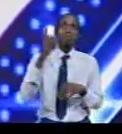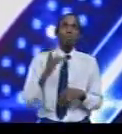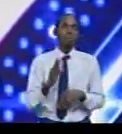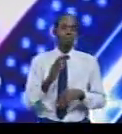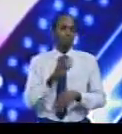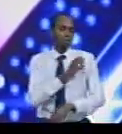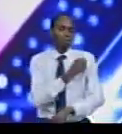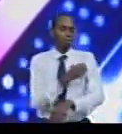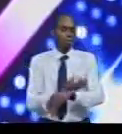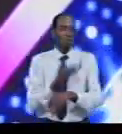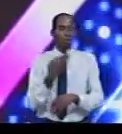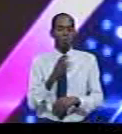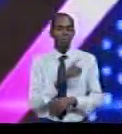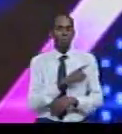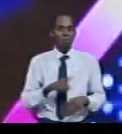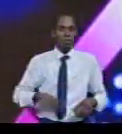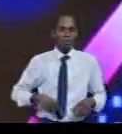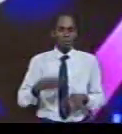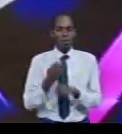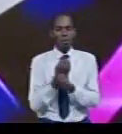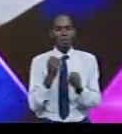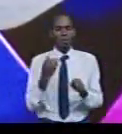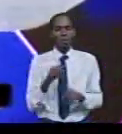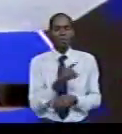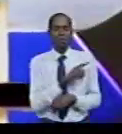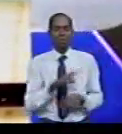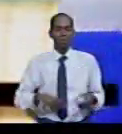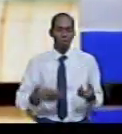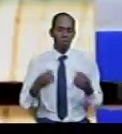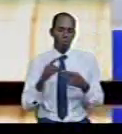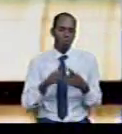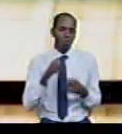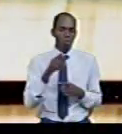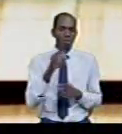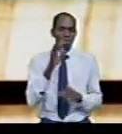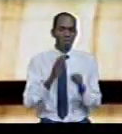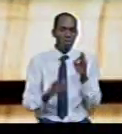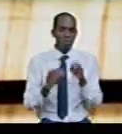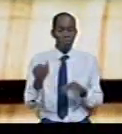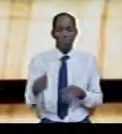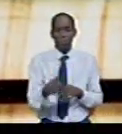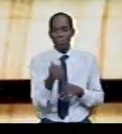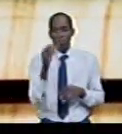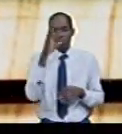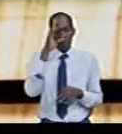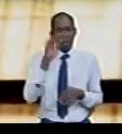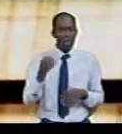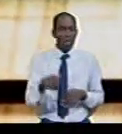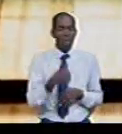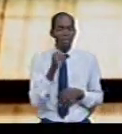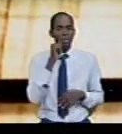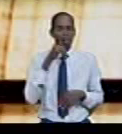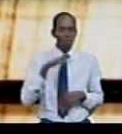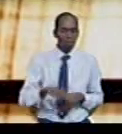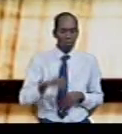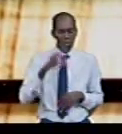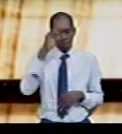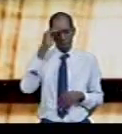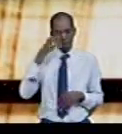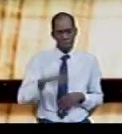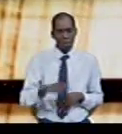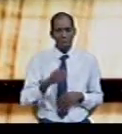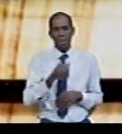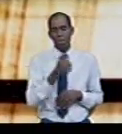the salvation of God had come to him. If any man, if any boy, if any girl, if any brother, if